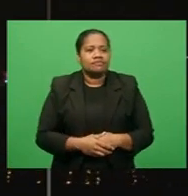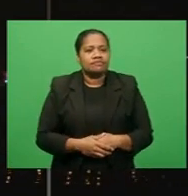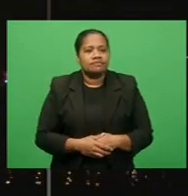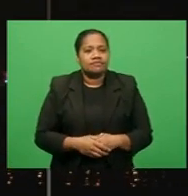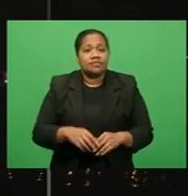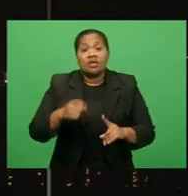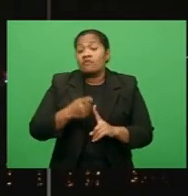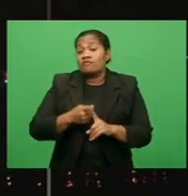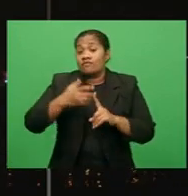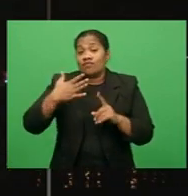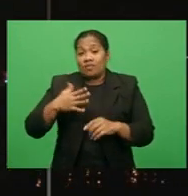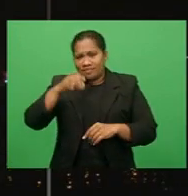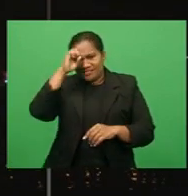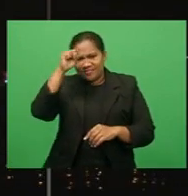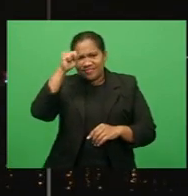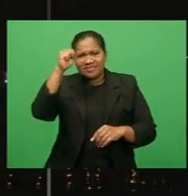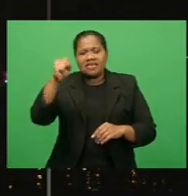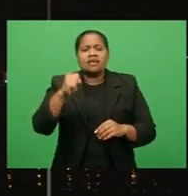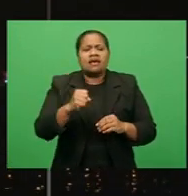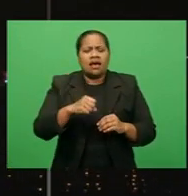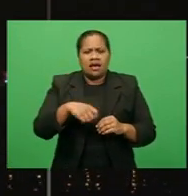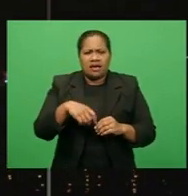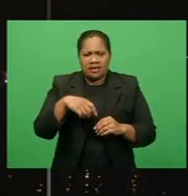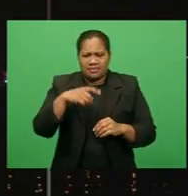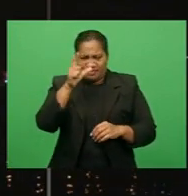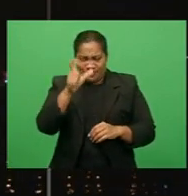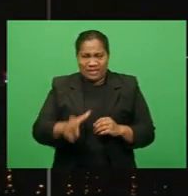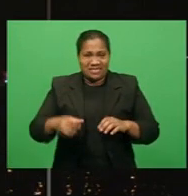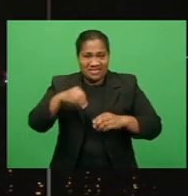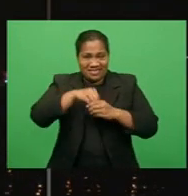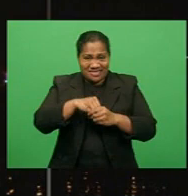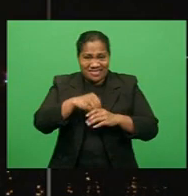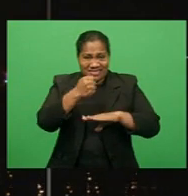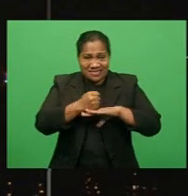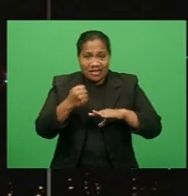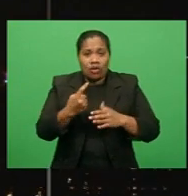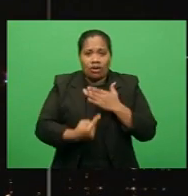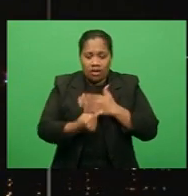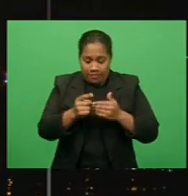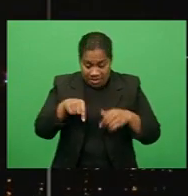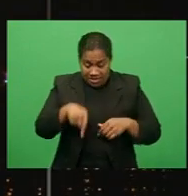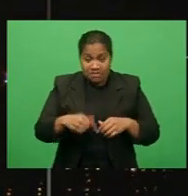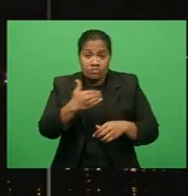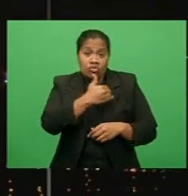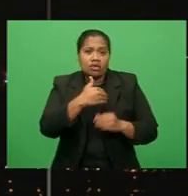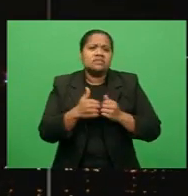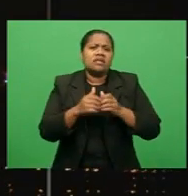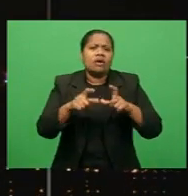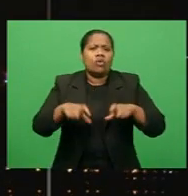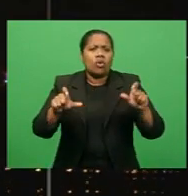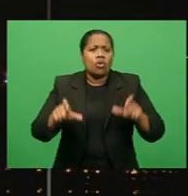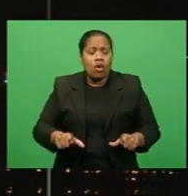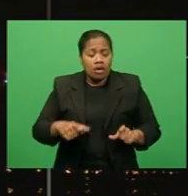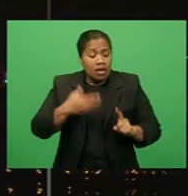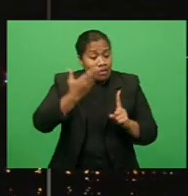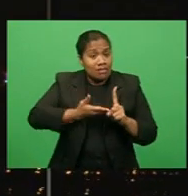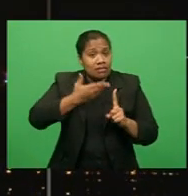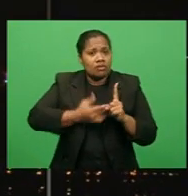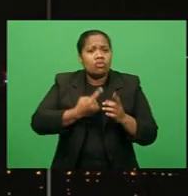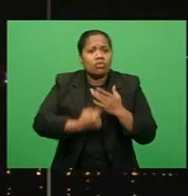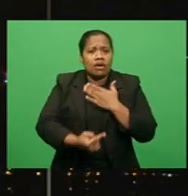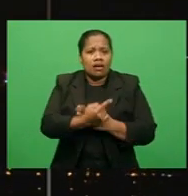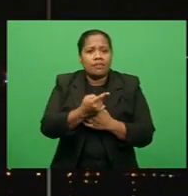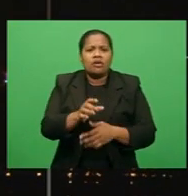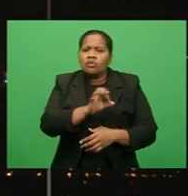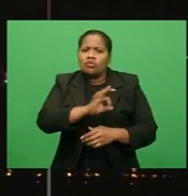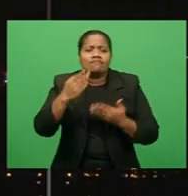Former senior diplomat Saul Amara's trial started in the Suva Magistrates Court this morning. For this matter, Amara is charged with 1 count each of